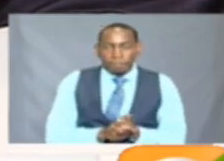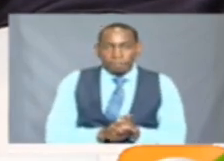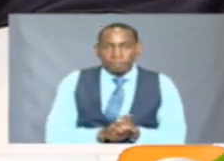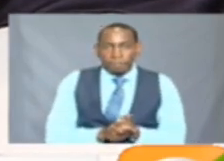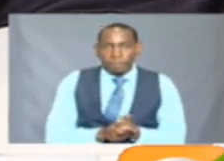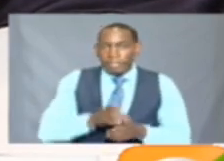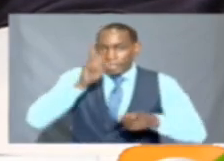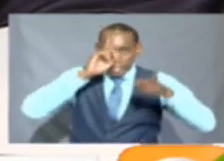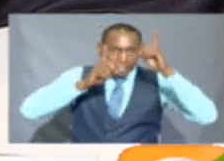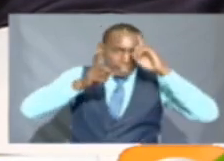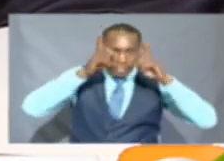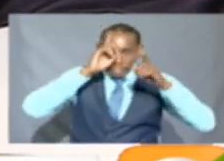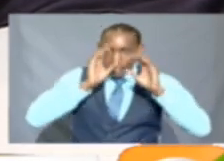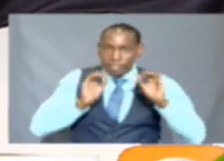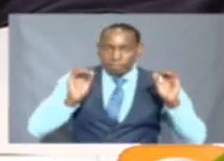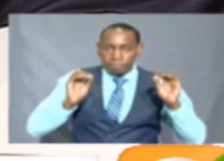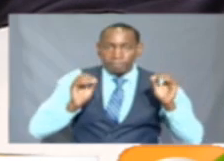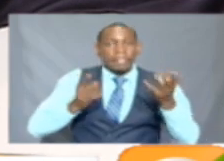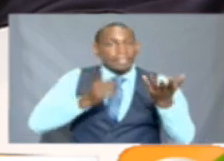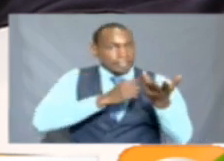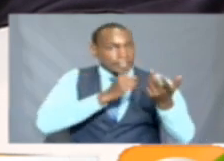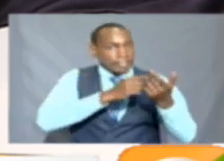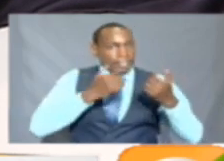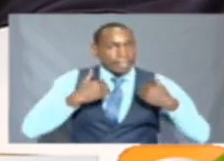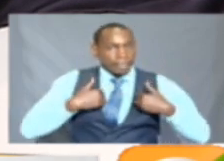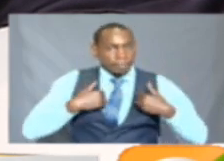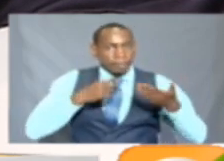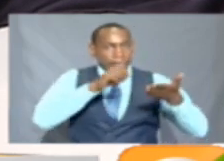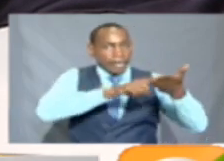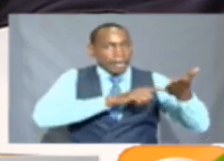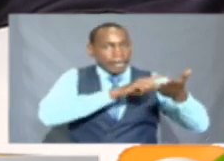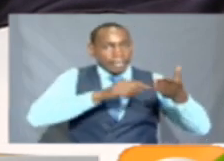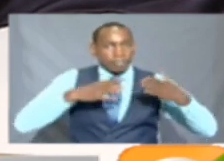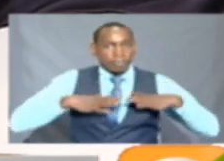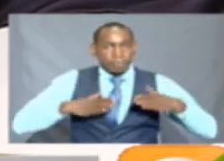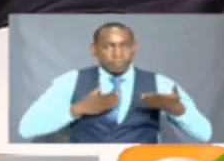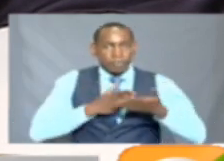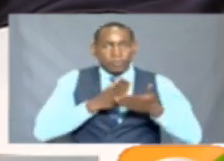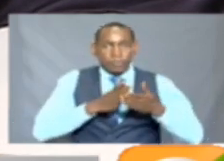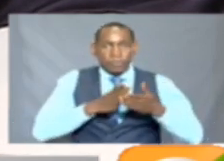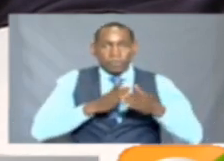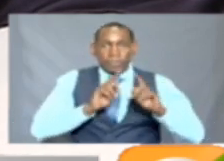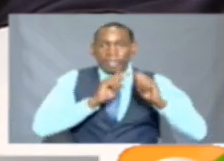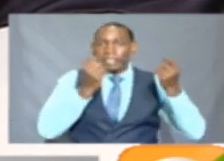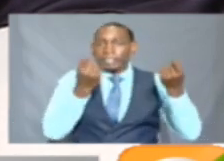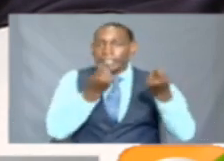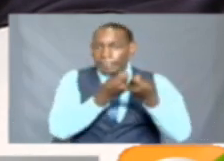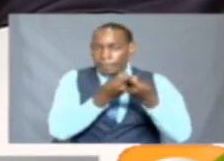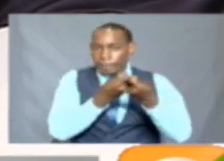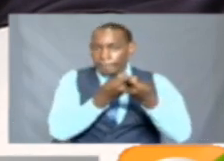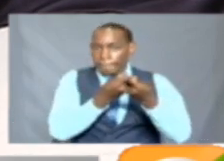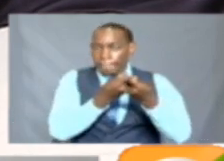is our statistics. Accused persons by ethnic tribes.